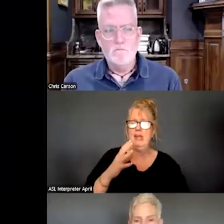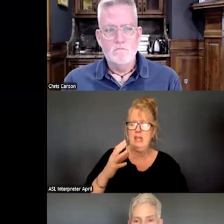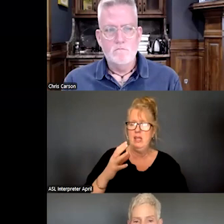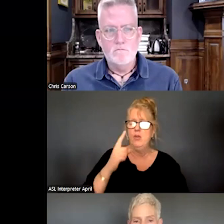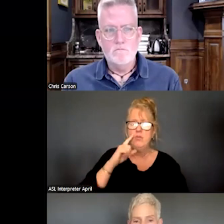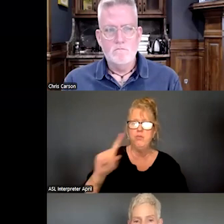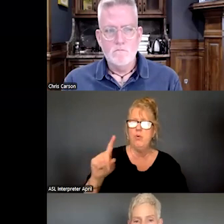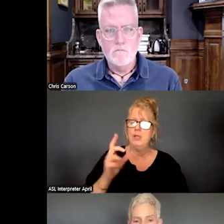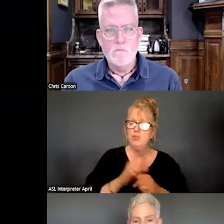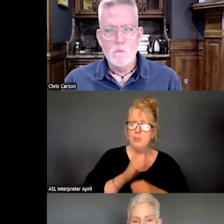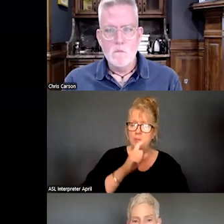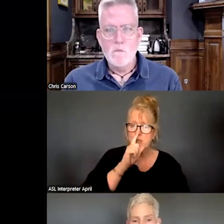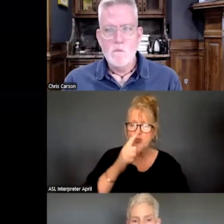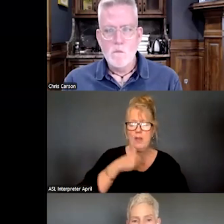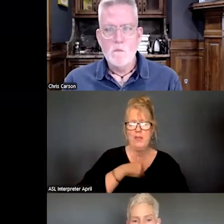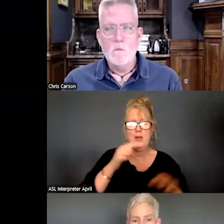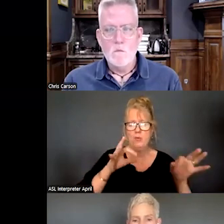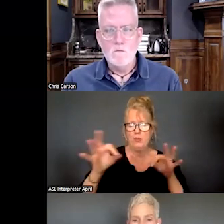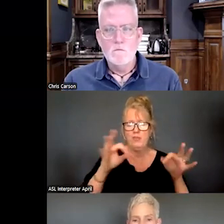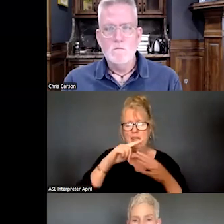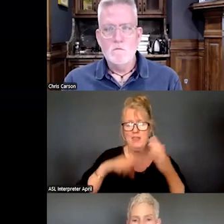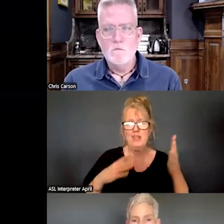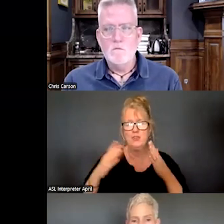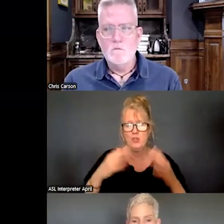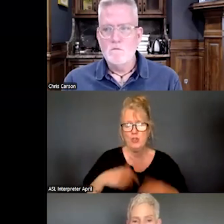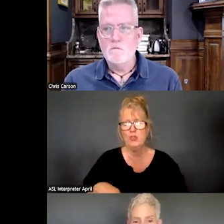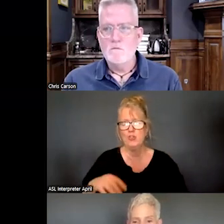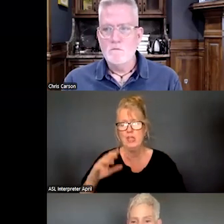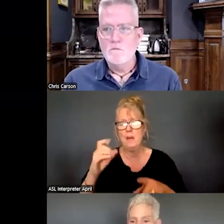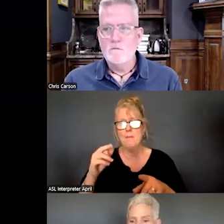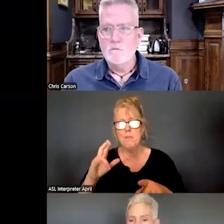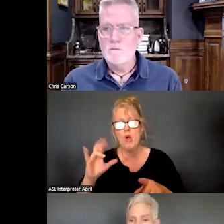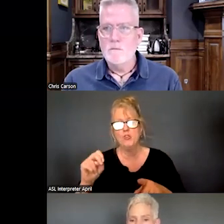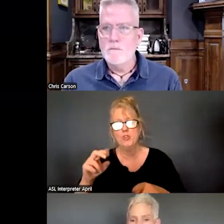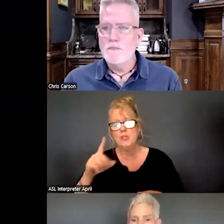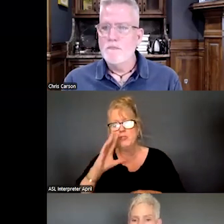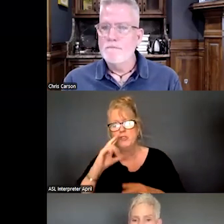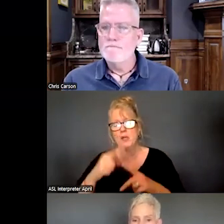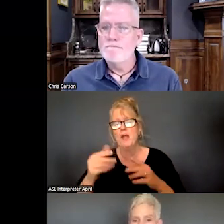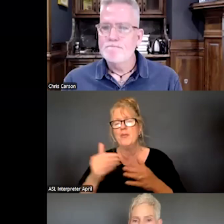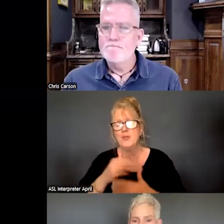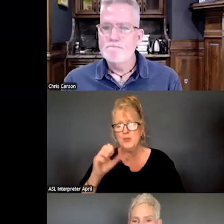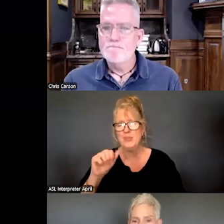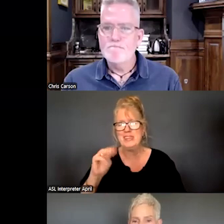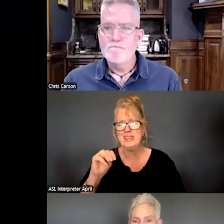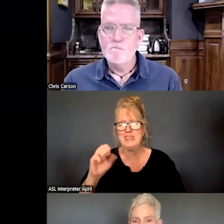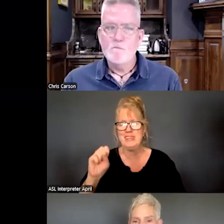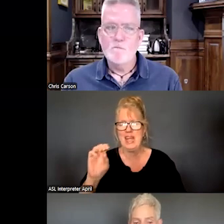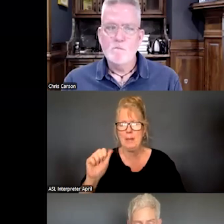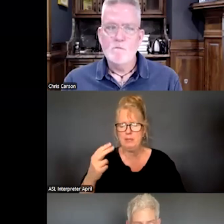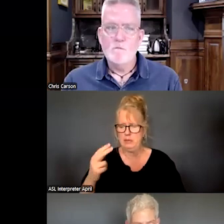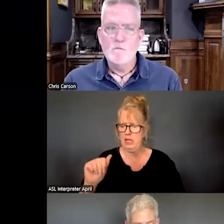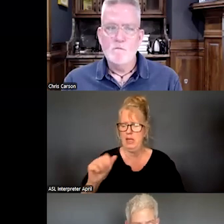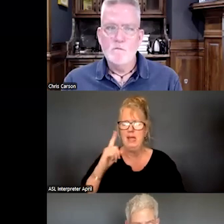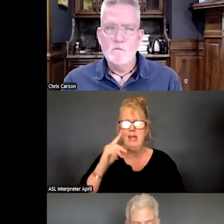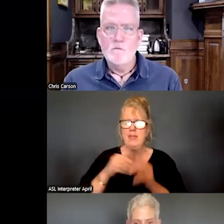sort of making sure we're defining these services. Margie Balfour, you're talking about the new SAMHSA guidelines and the high